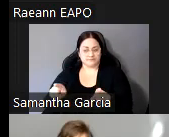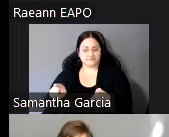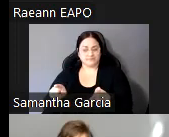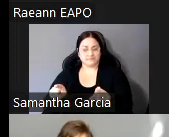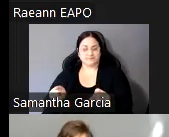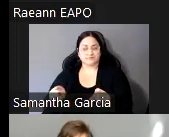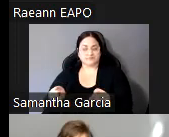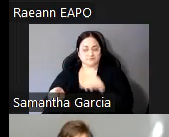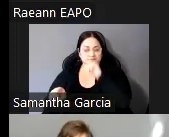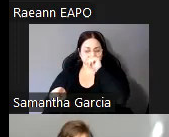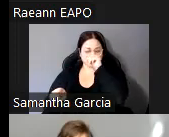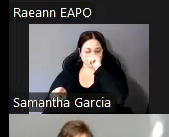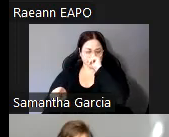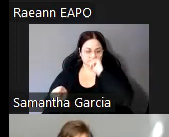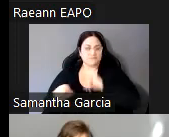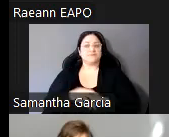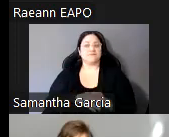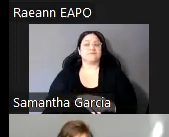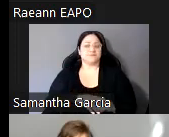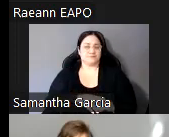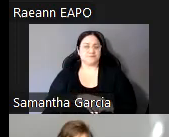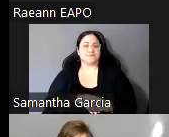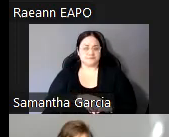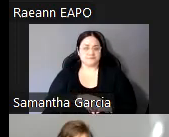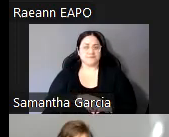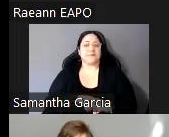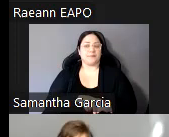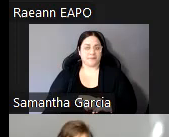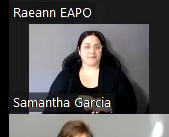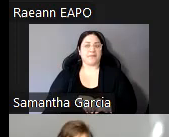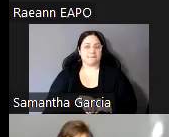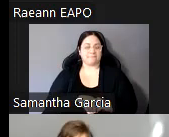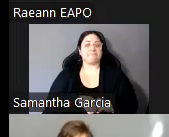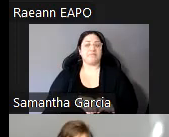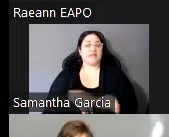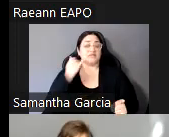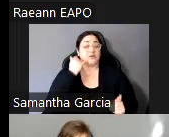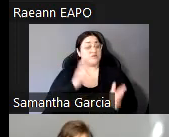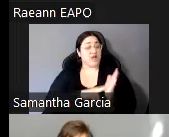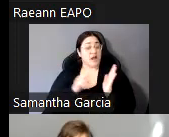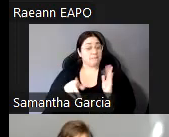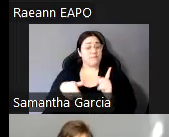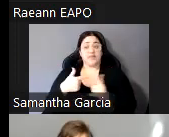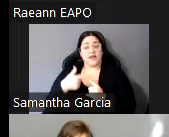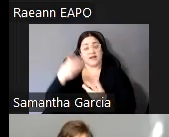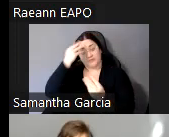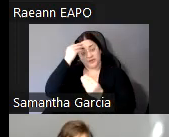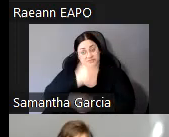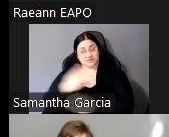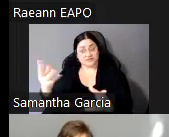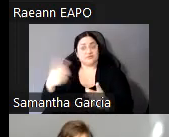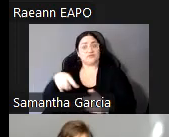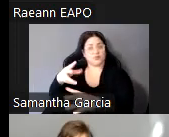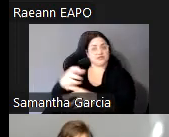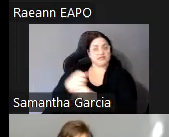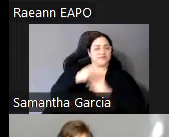bulletin to raise awareness. So if you jump onto these and you receive them, then you can share them with your friends and family.